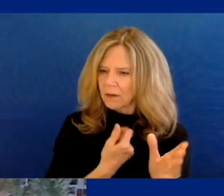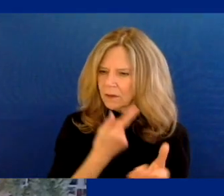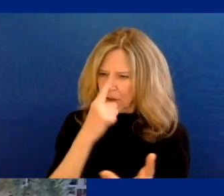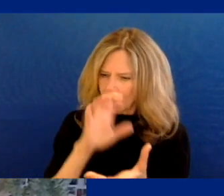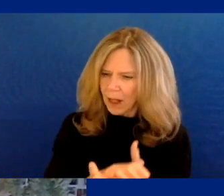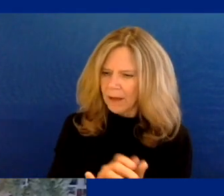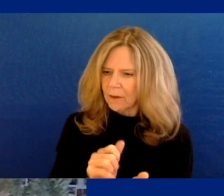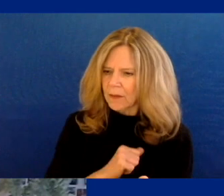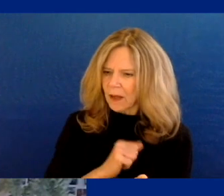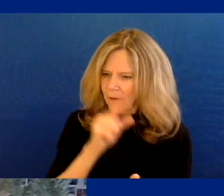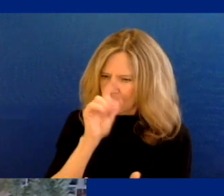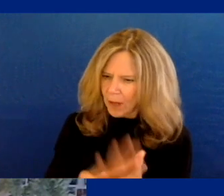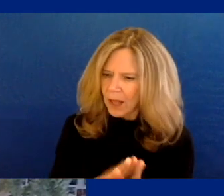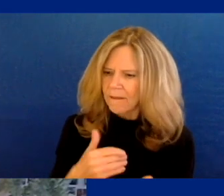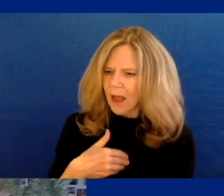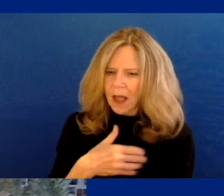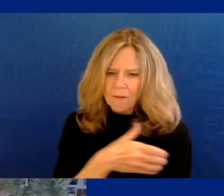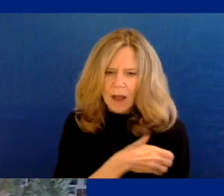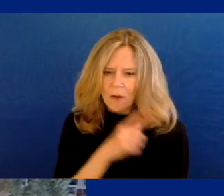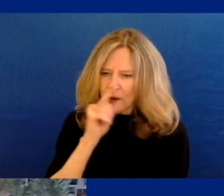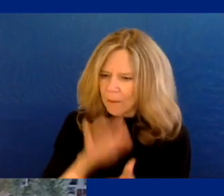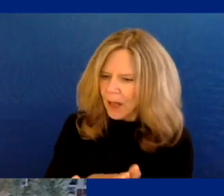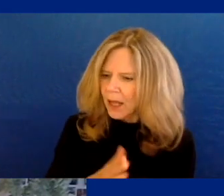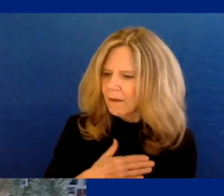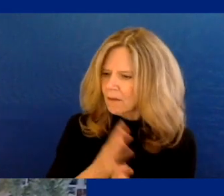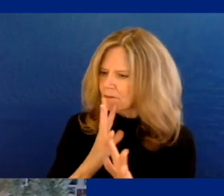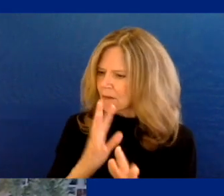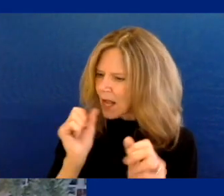our own voice. You do that for me.